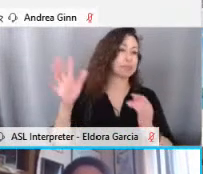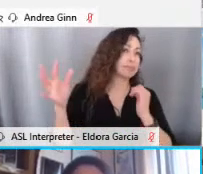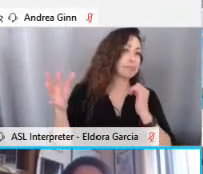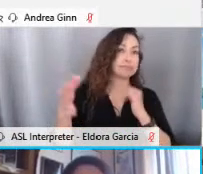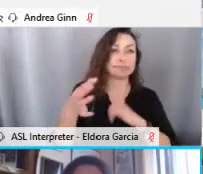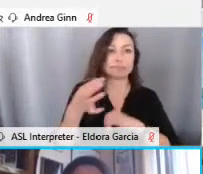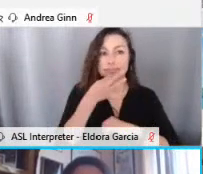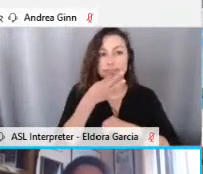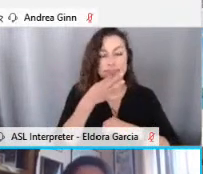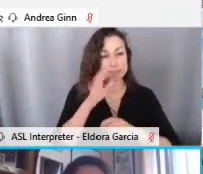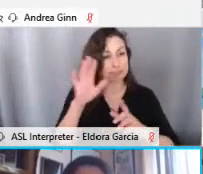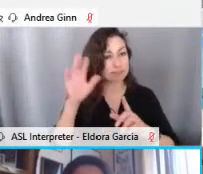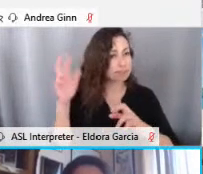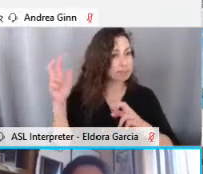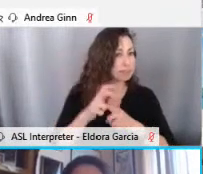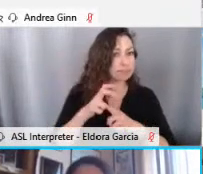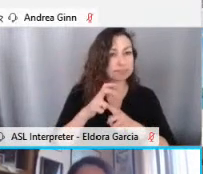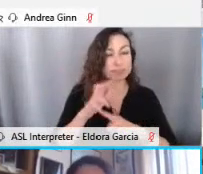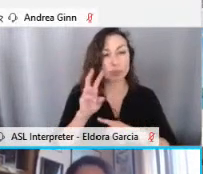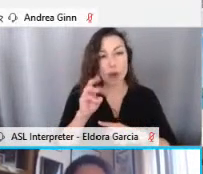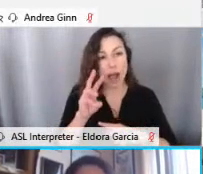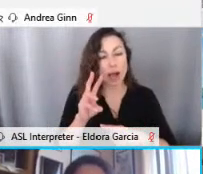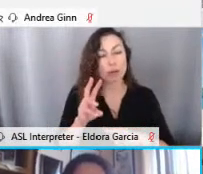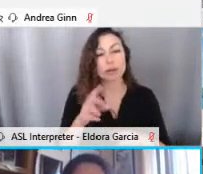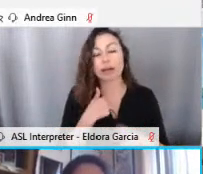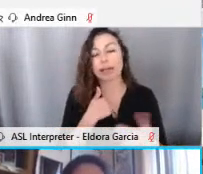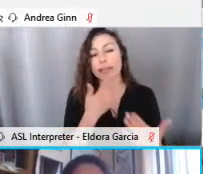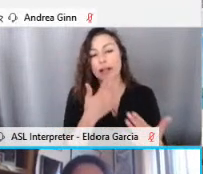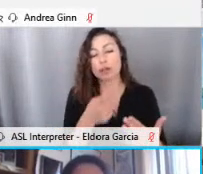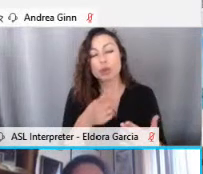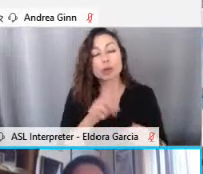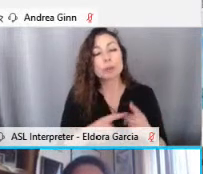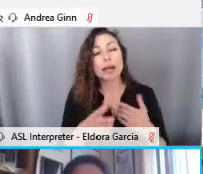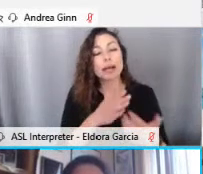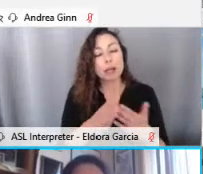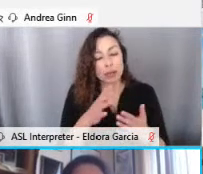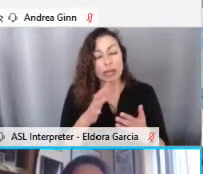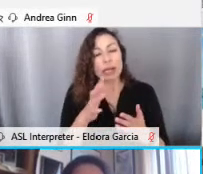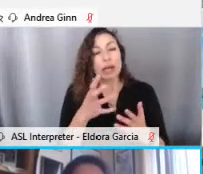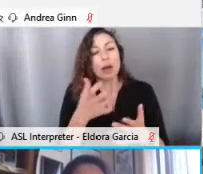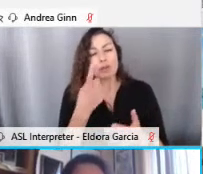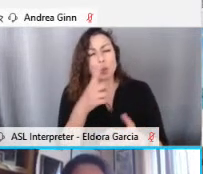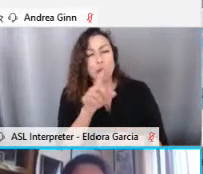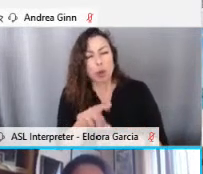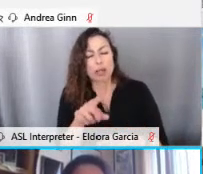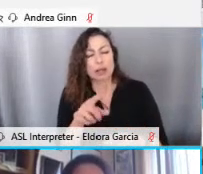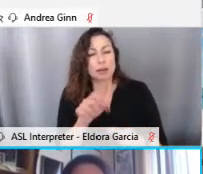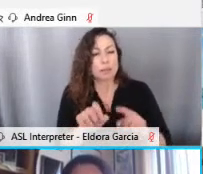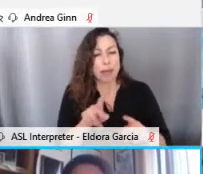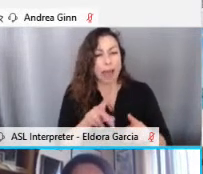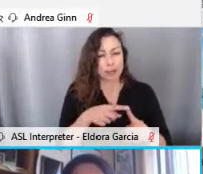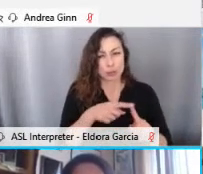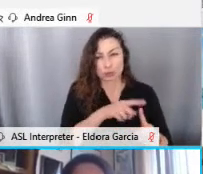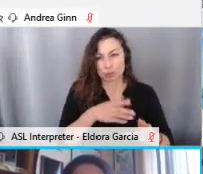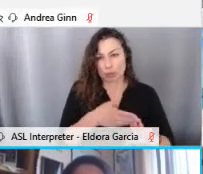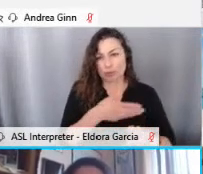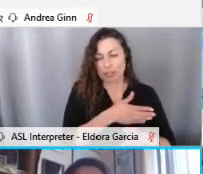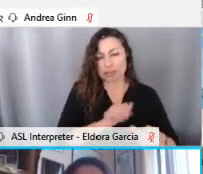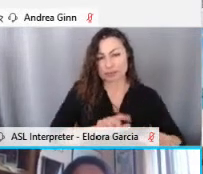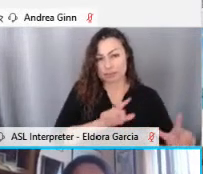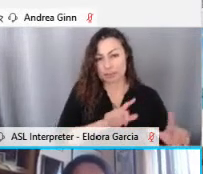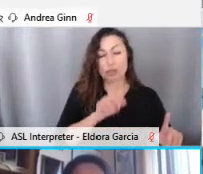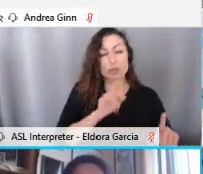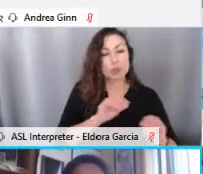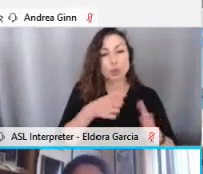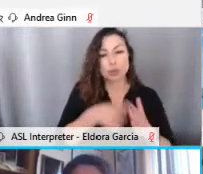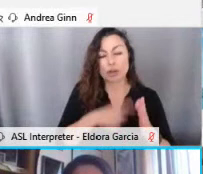I just have one question, Mr. Chairman, and I think it goes back to part of the earlier presentation. It mentioned that there is no charge